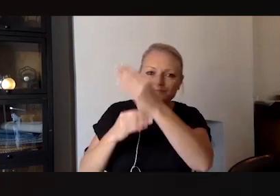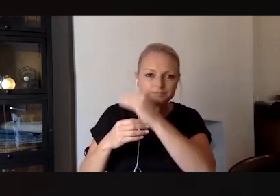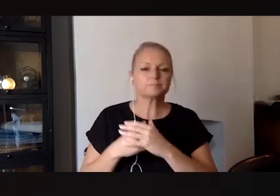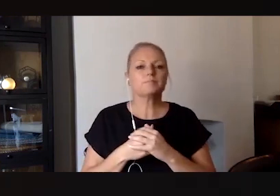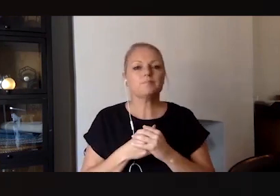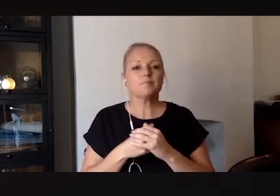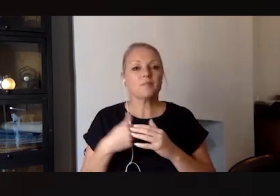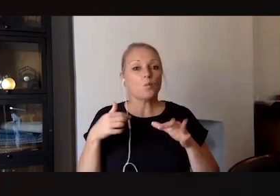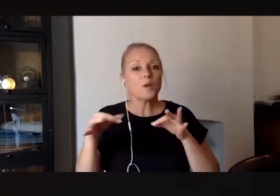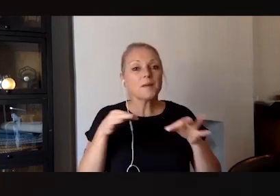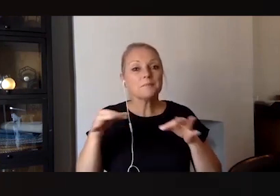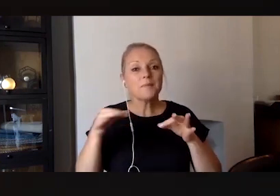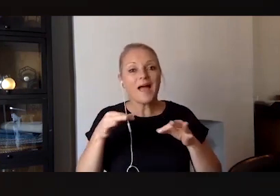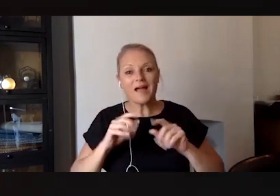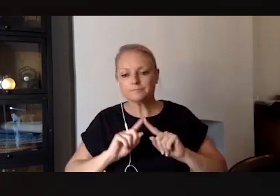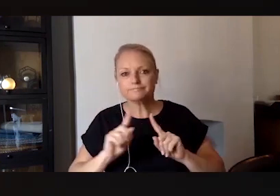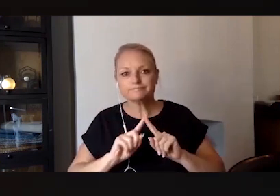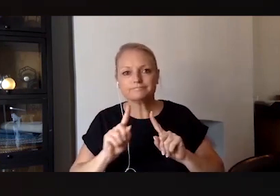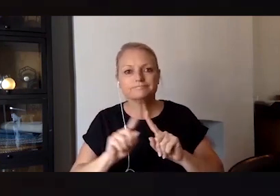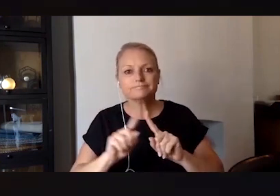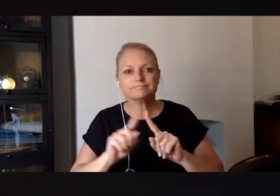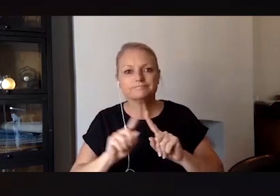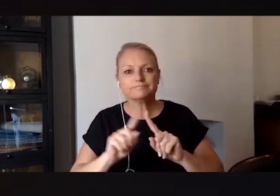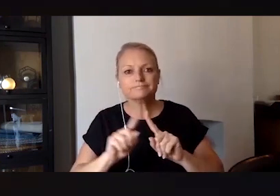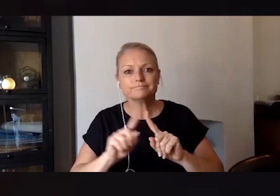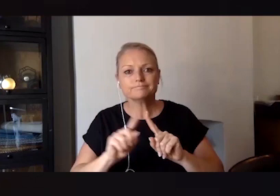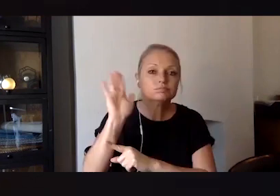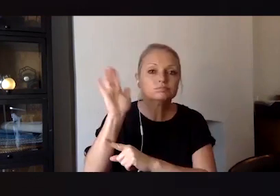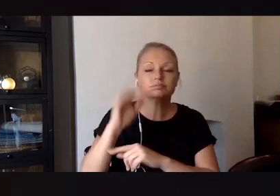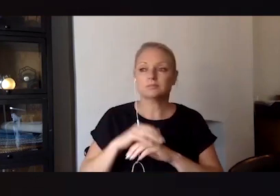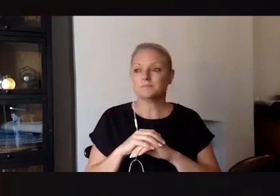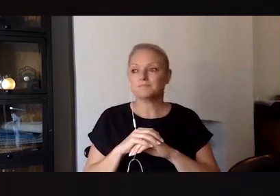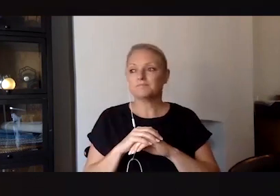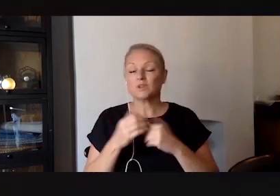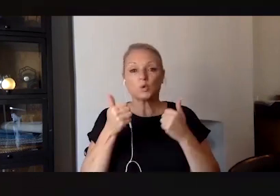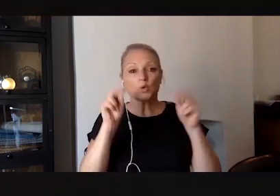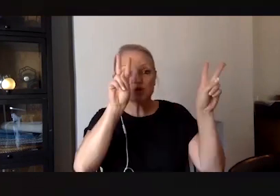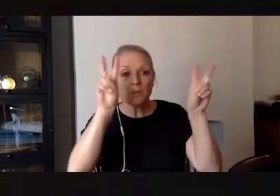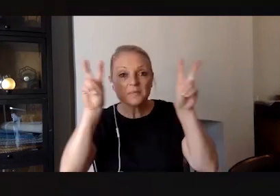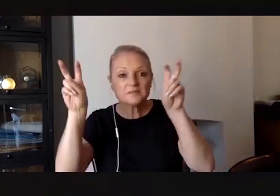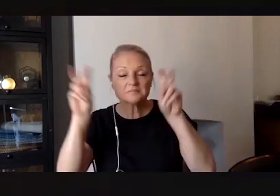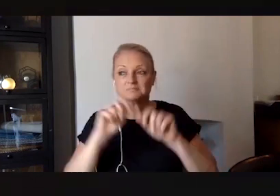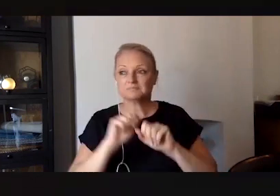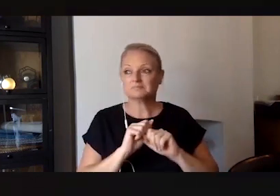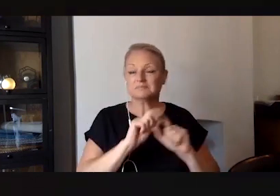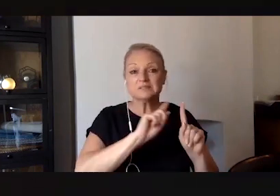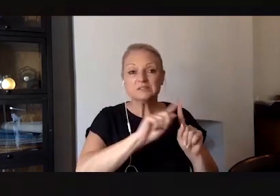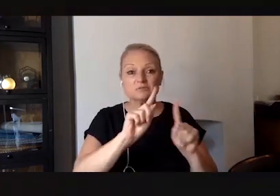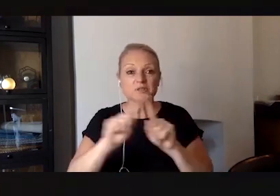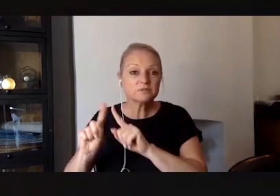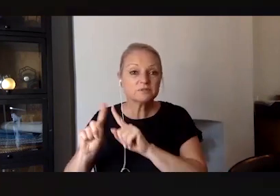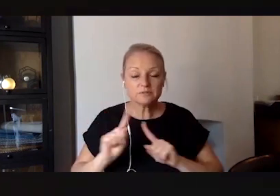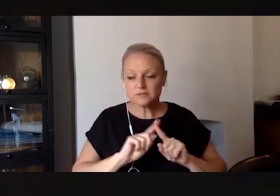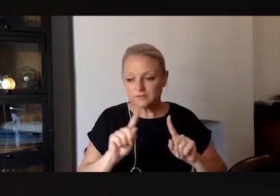will lead topics that are important to you. We hope to learn together, share, and explore how we will adapt our leadership, our